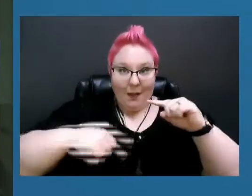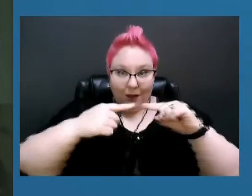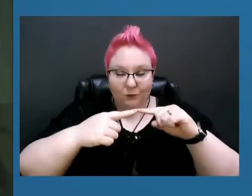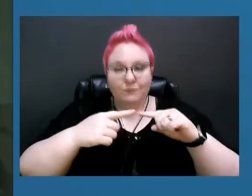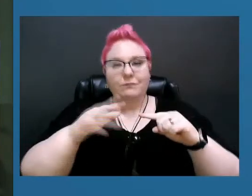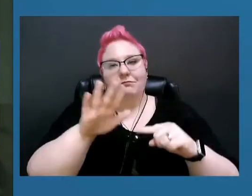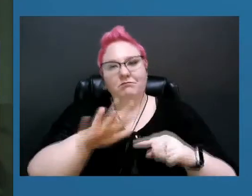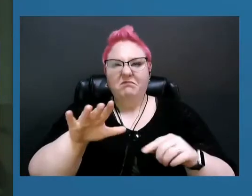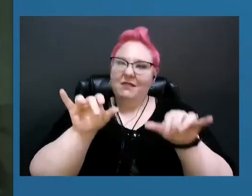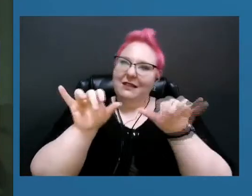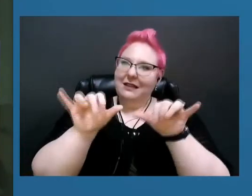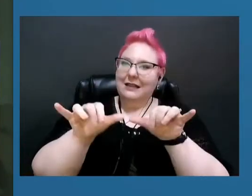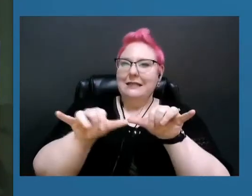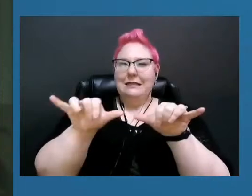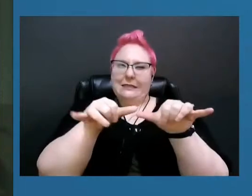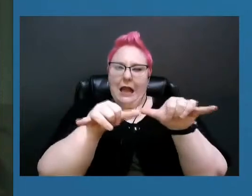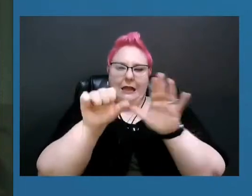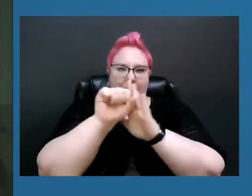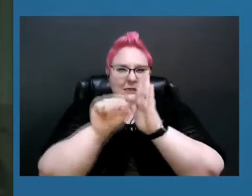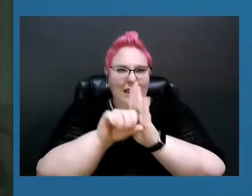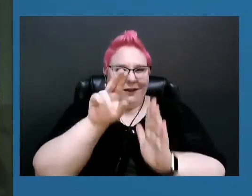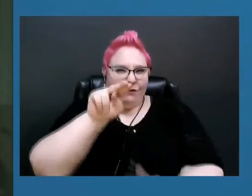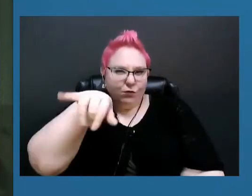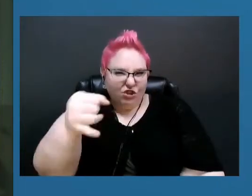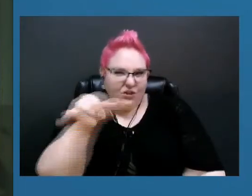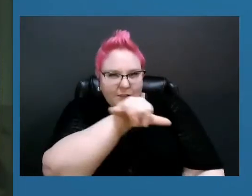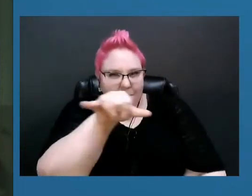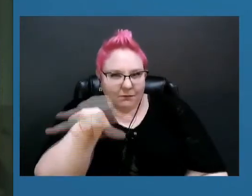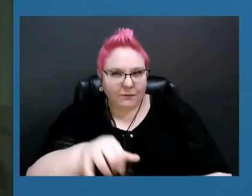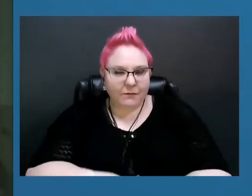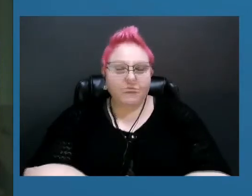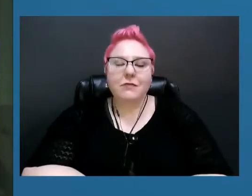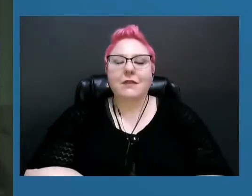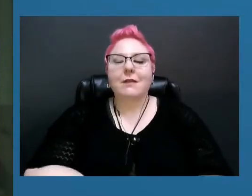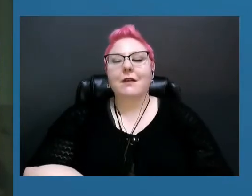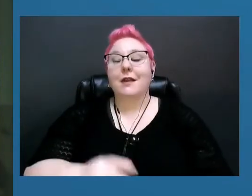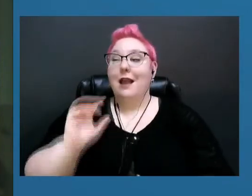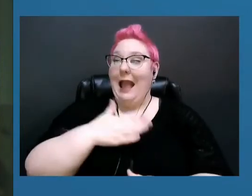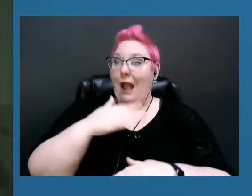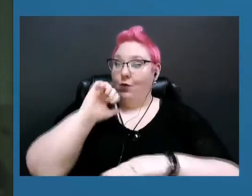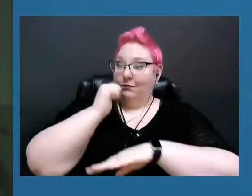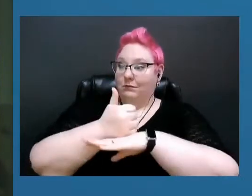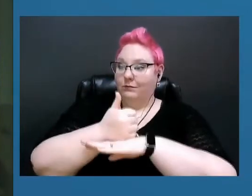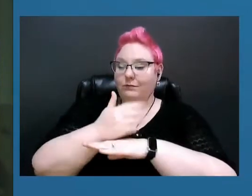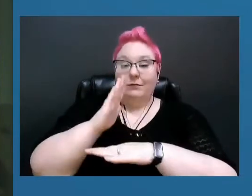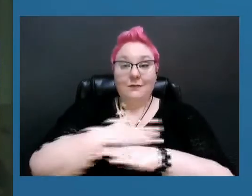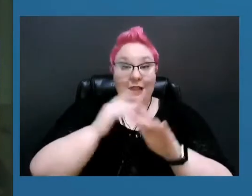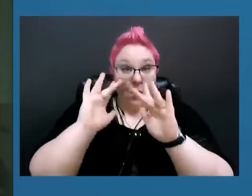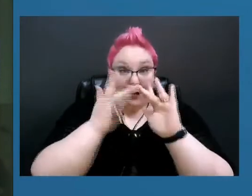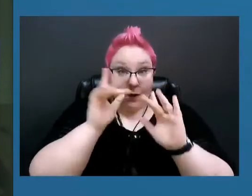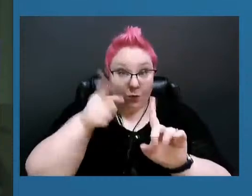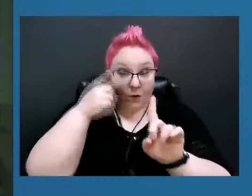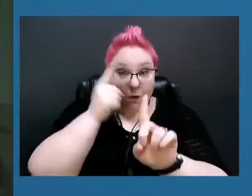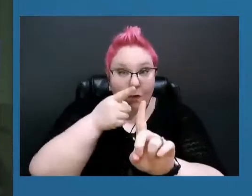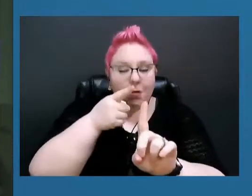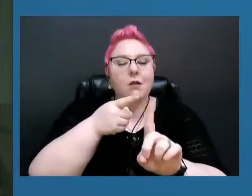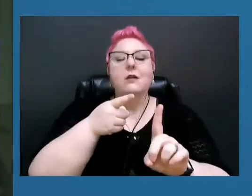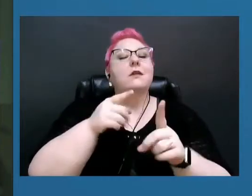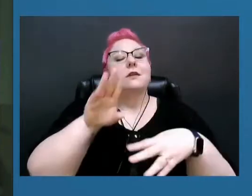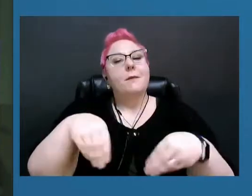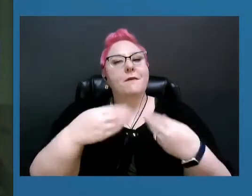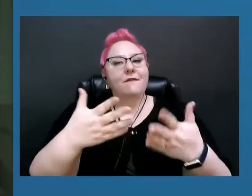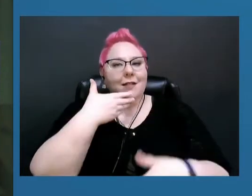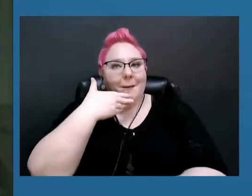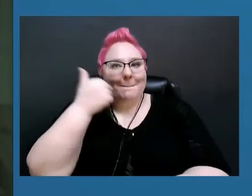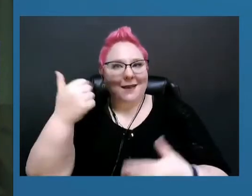New Jersey, to put that in perspective. Since our founding, the mission of the network has remained the same: to provide the best